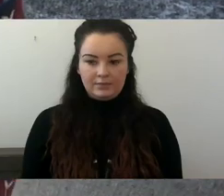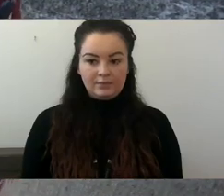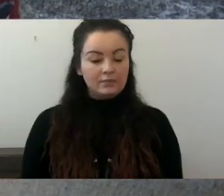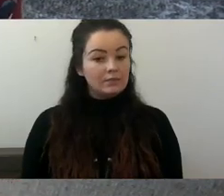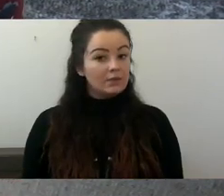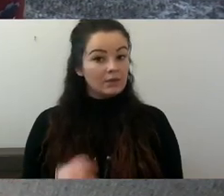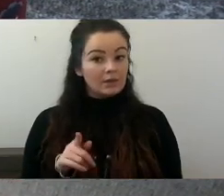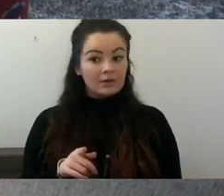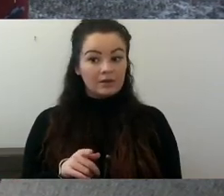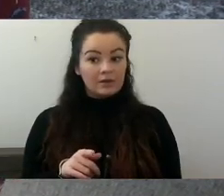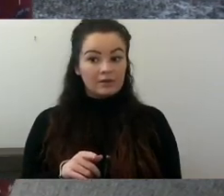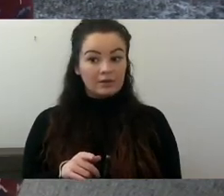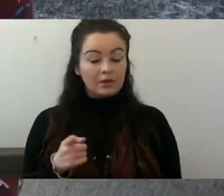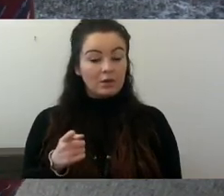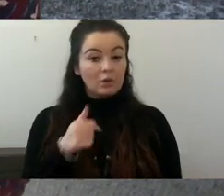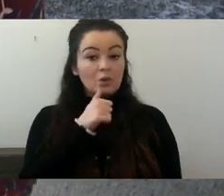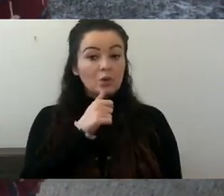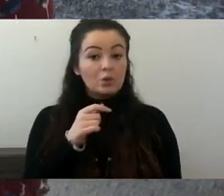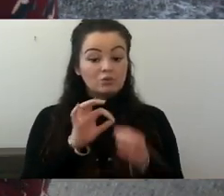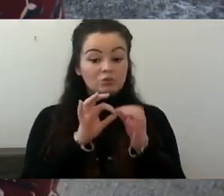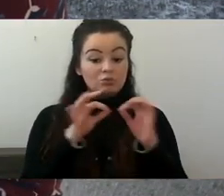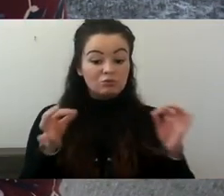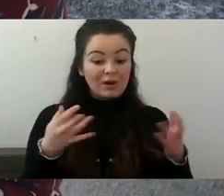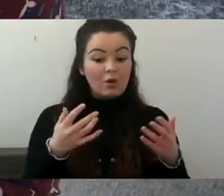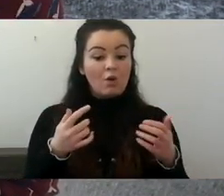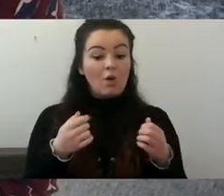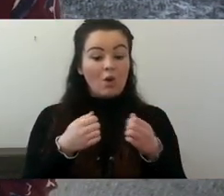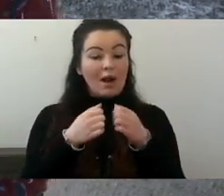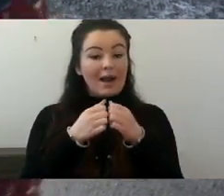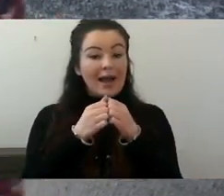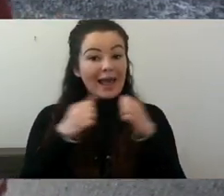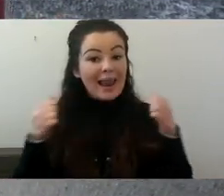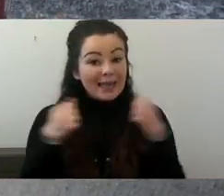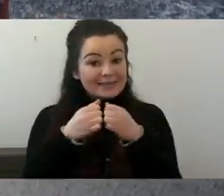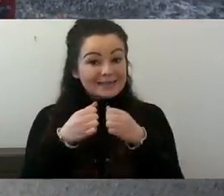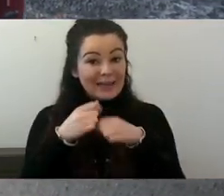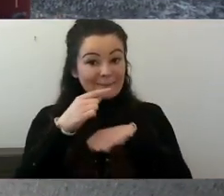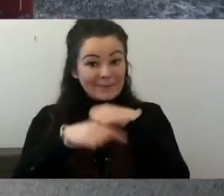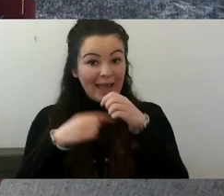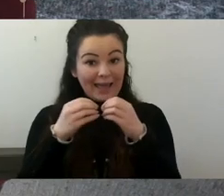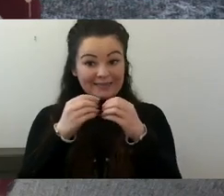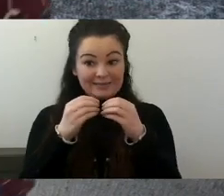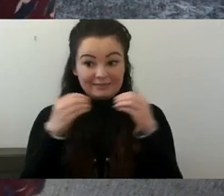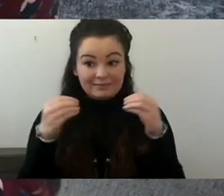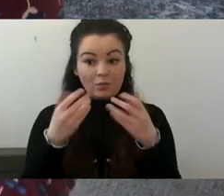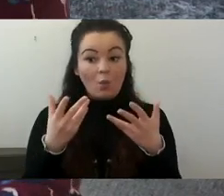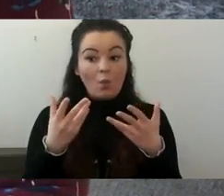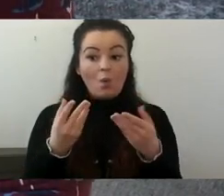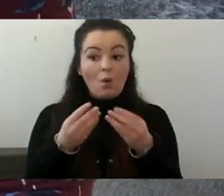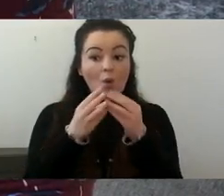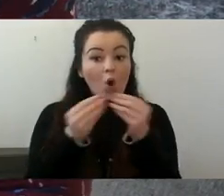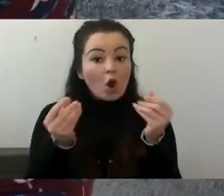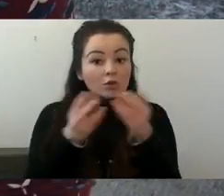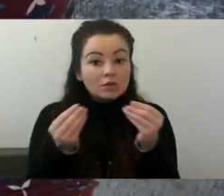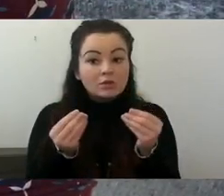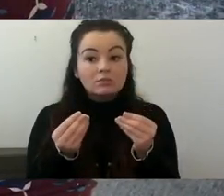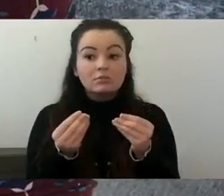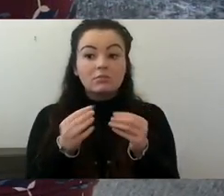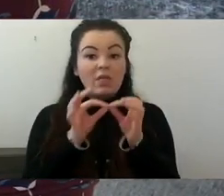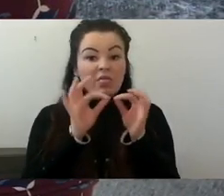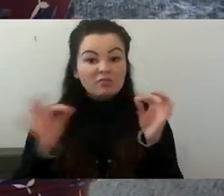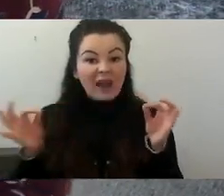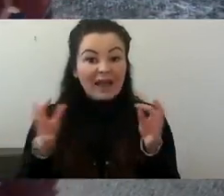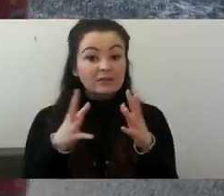Something else would work that would work if you didn't have strings, elastic bands. You can stick some elastic bands down, bits of